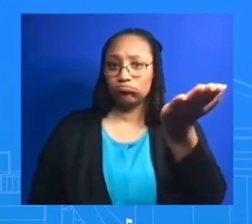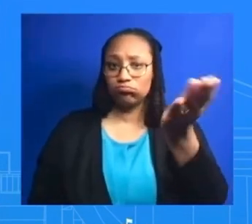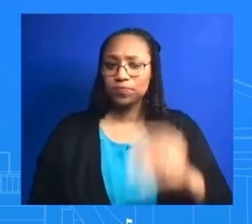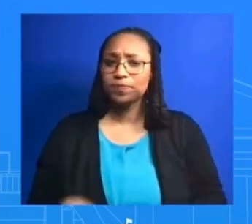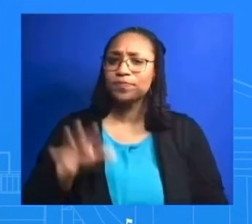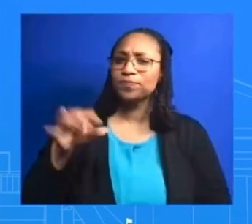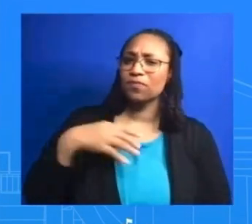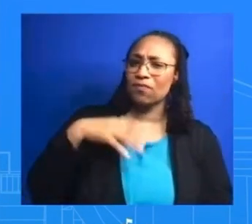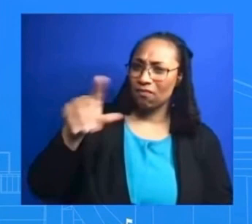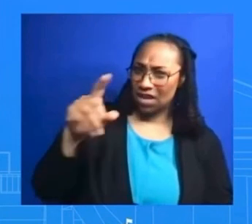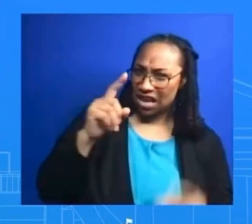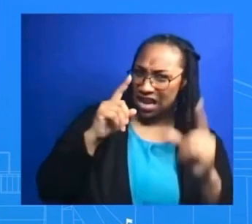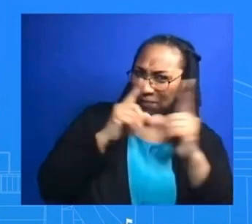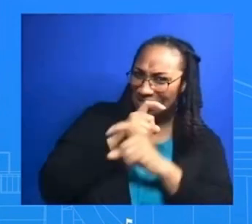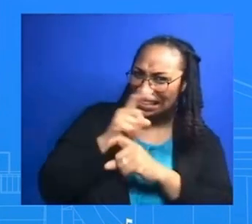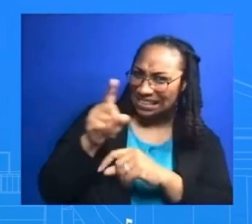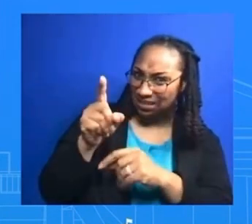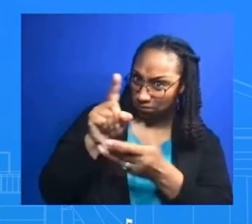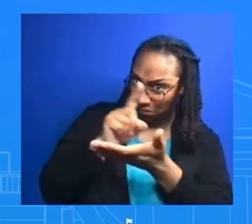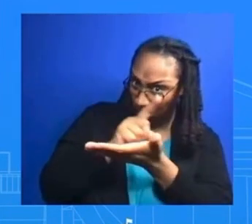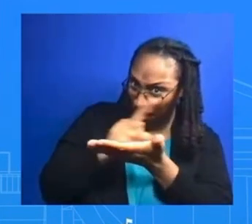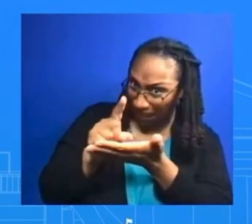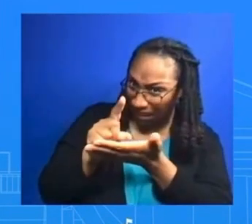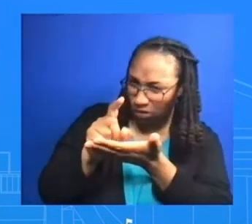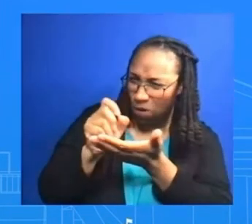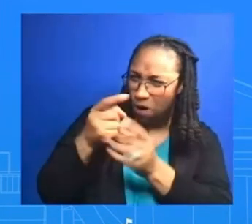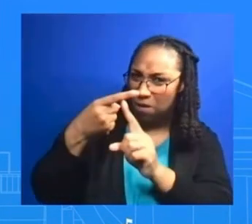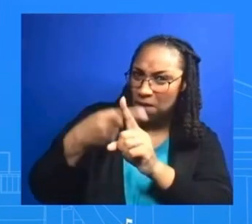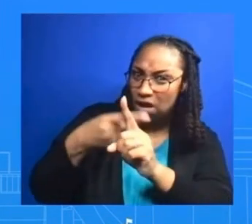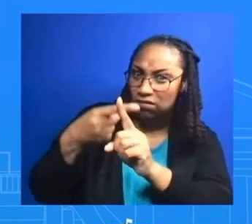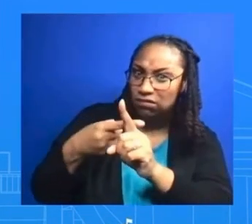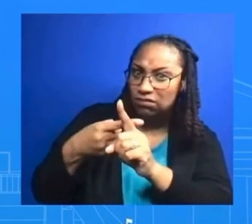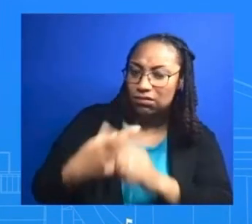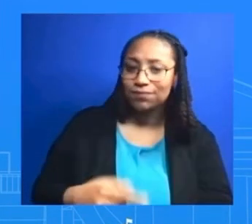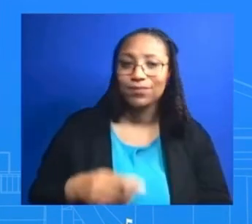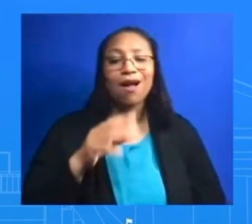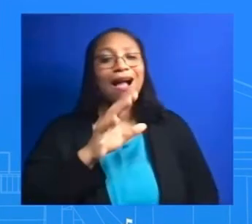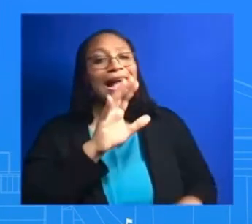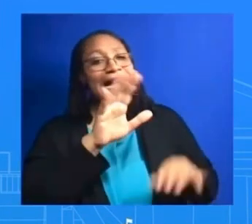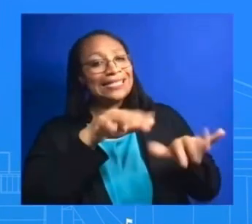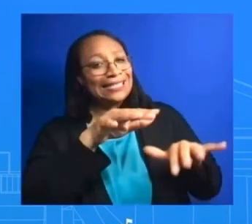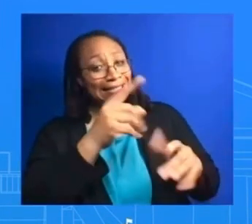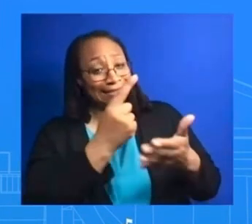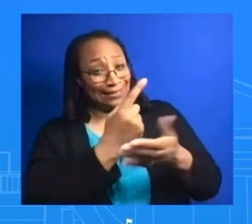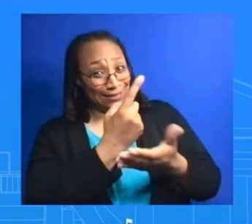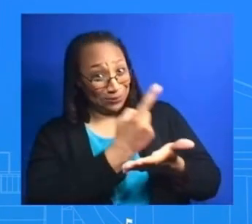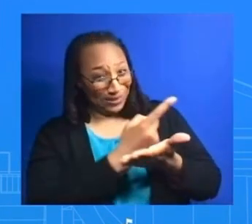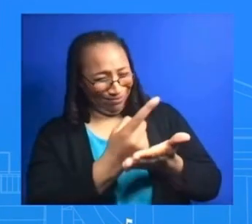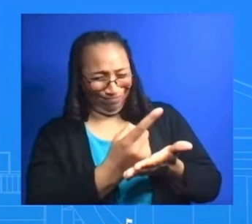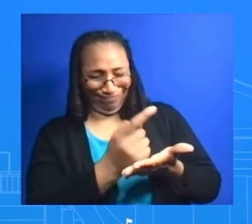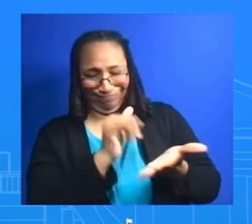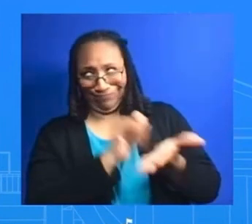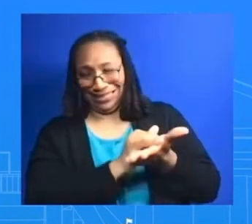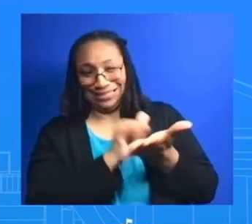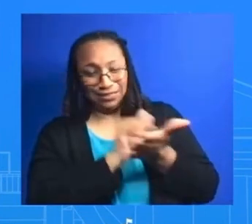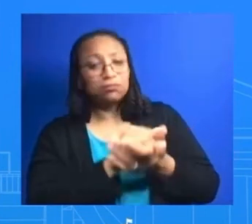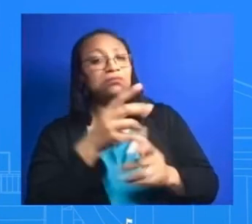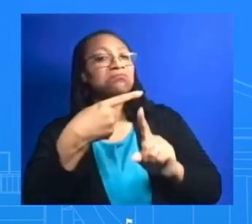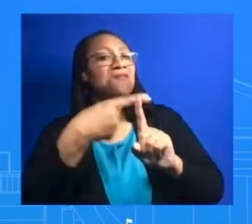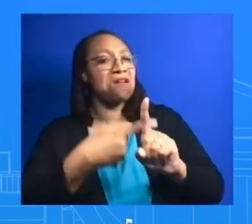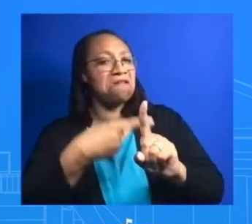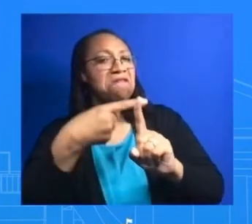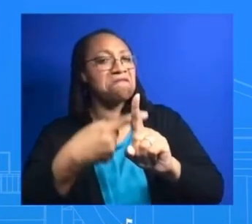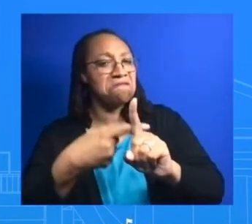certainly not weeks. It's going to be months. I think, as I said, even the typical rulemaking process typically takes months. But we are aiming to do it as quickly